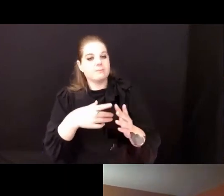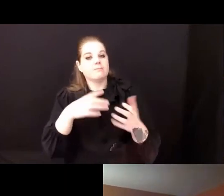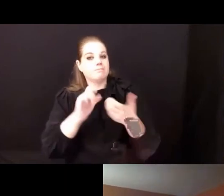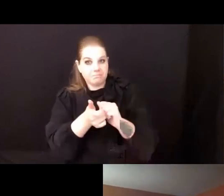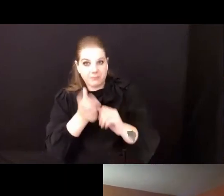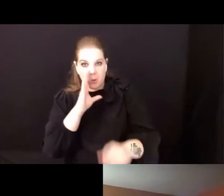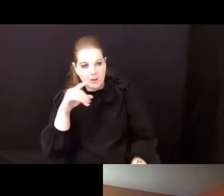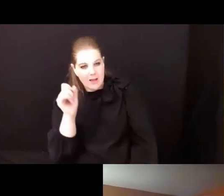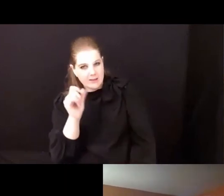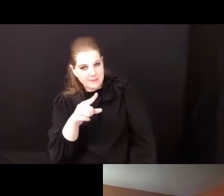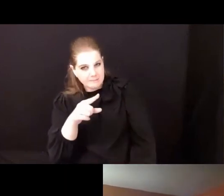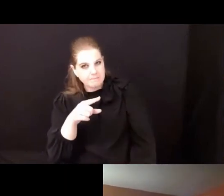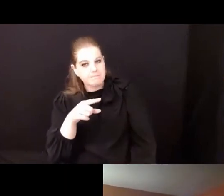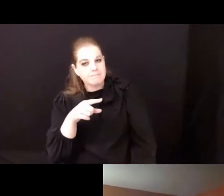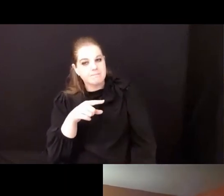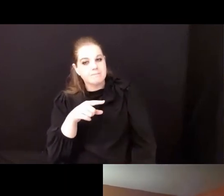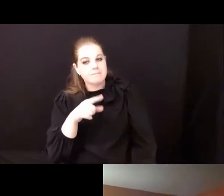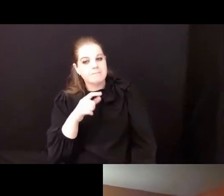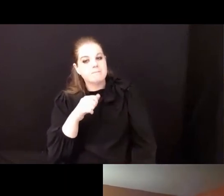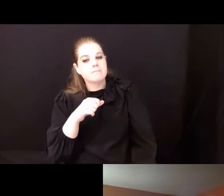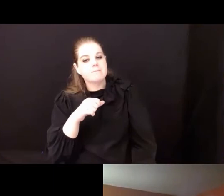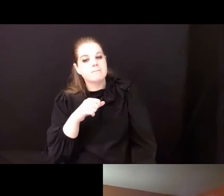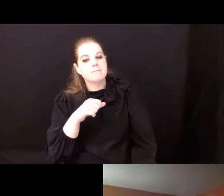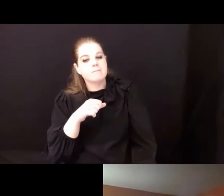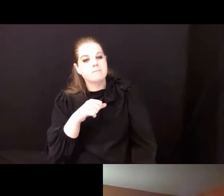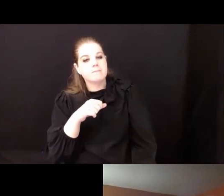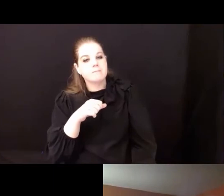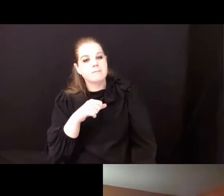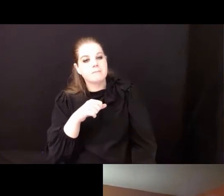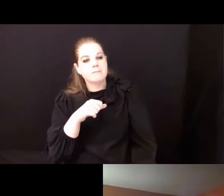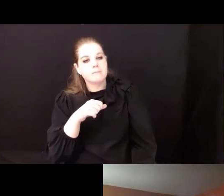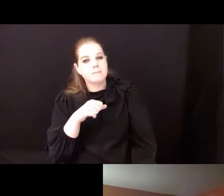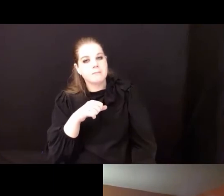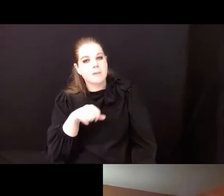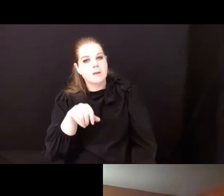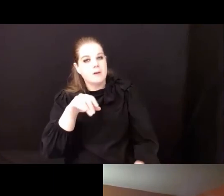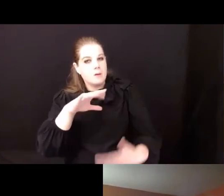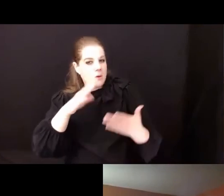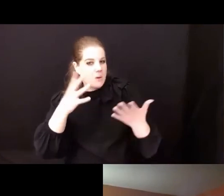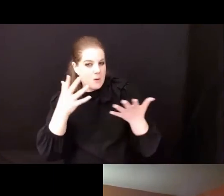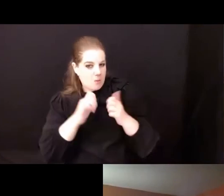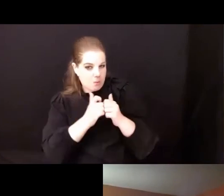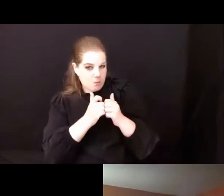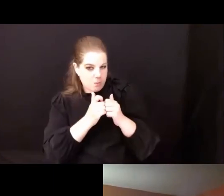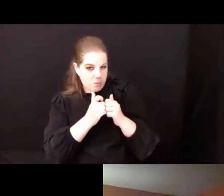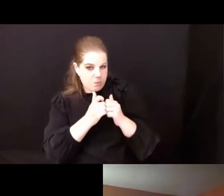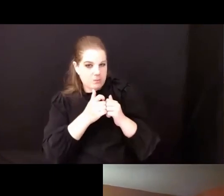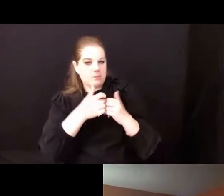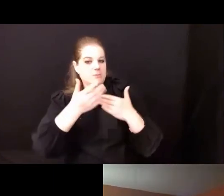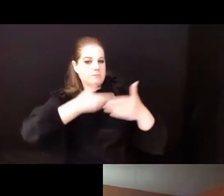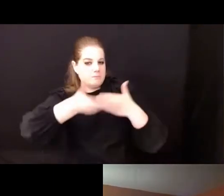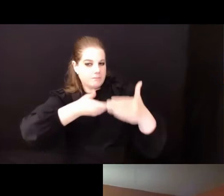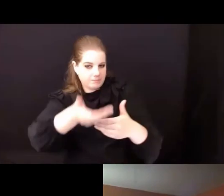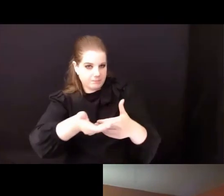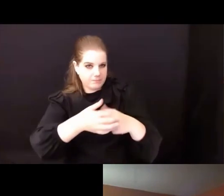they interested in, and then go from there. And if, I tell